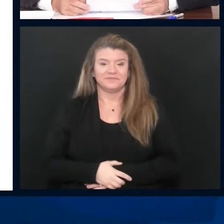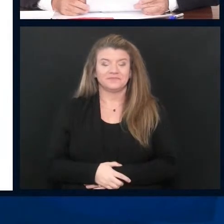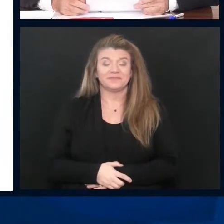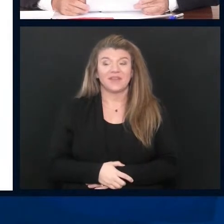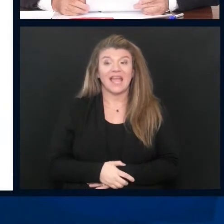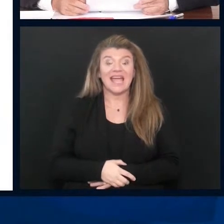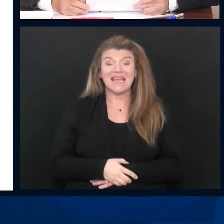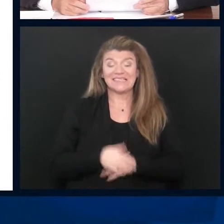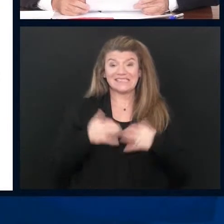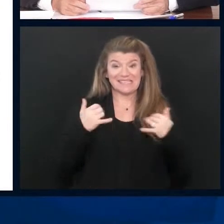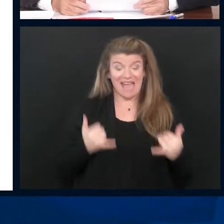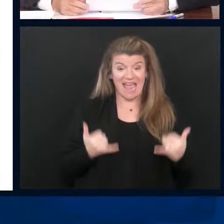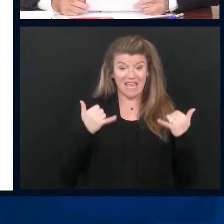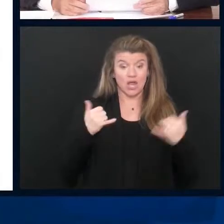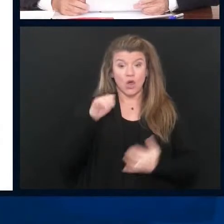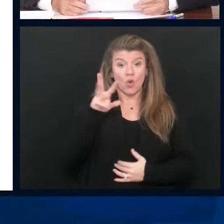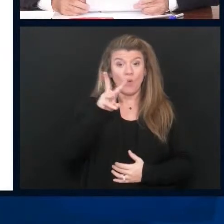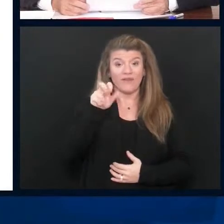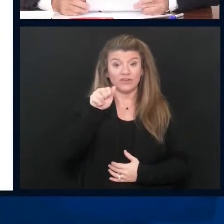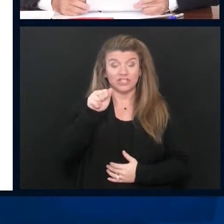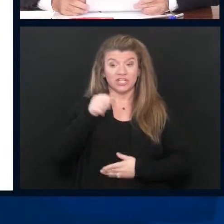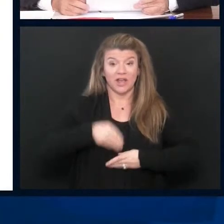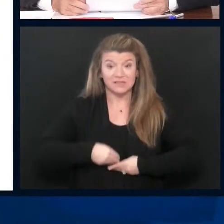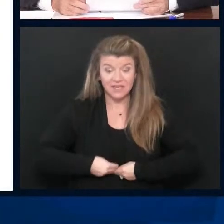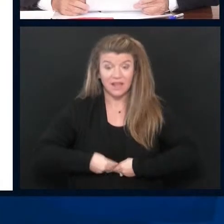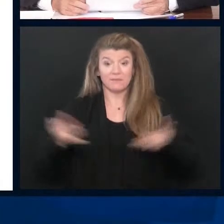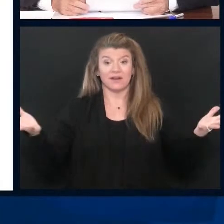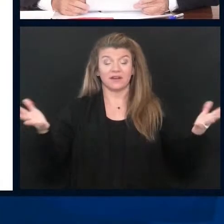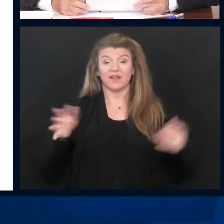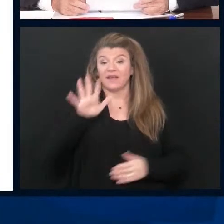to date, West Virginia has administered